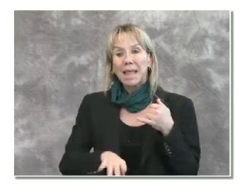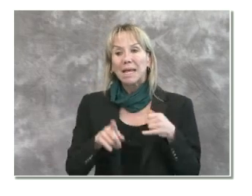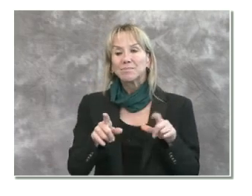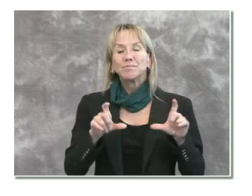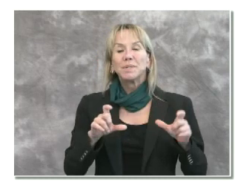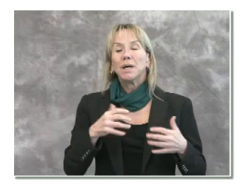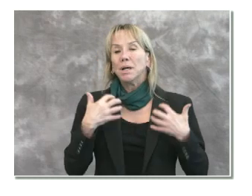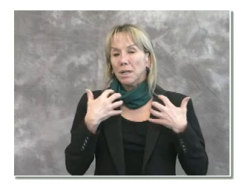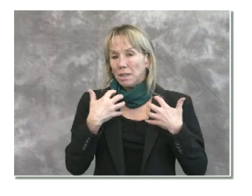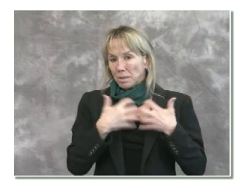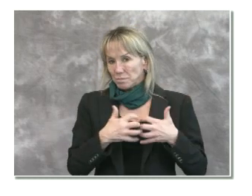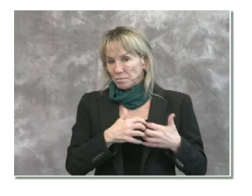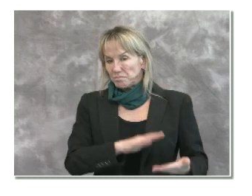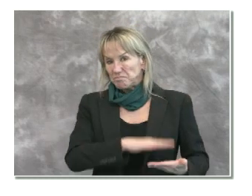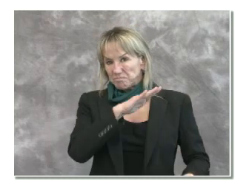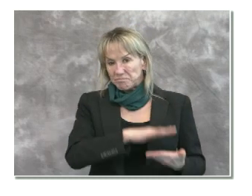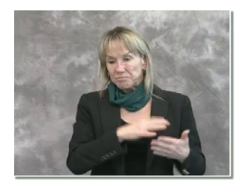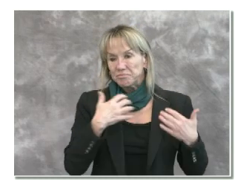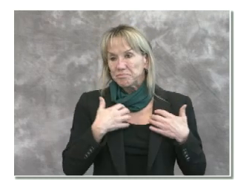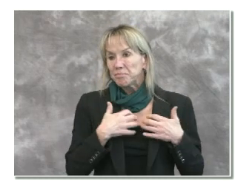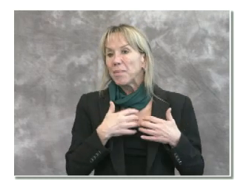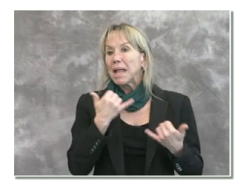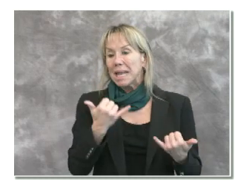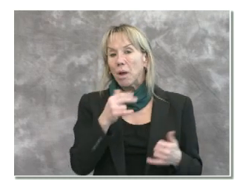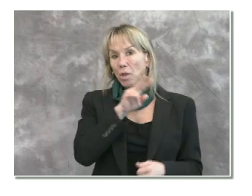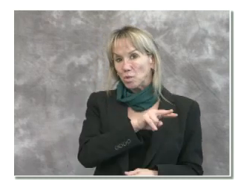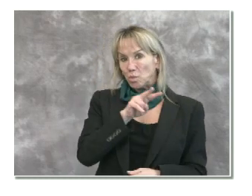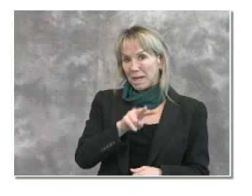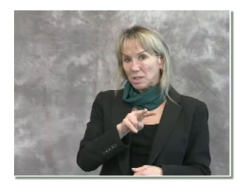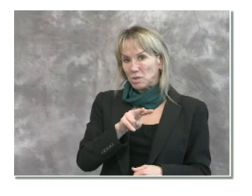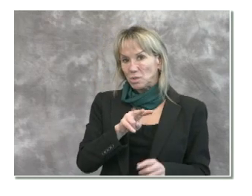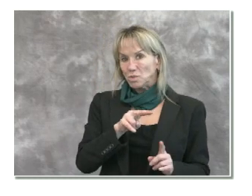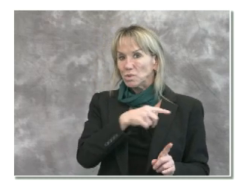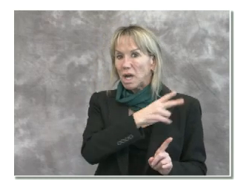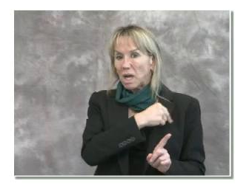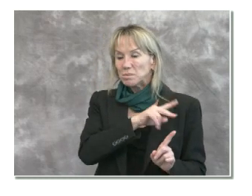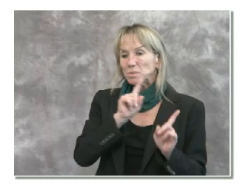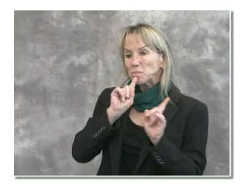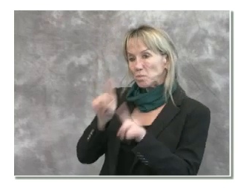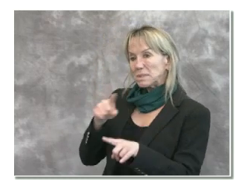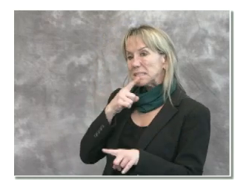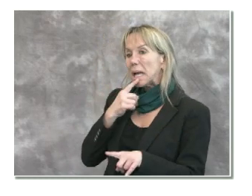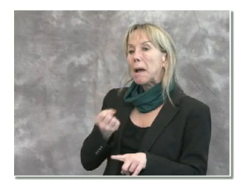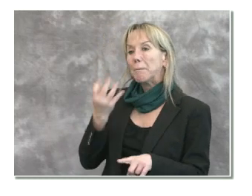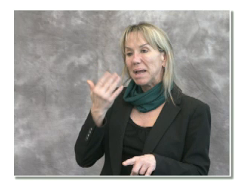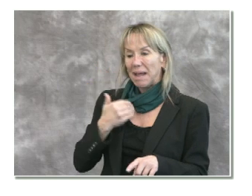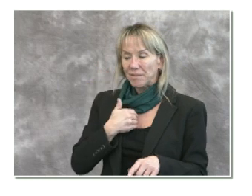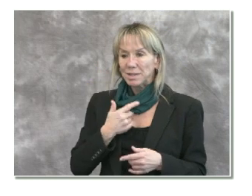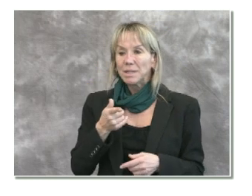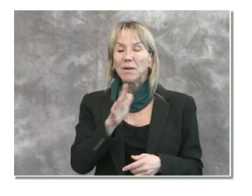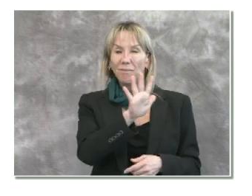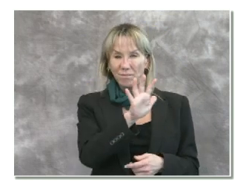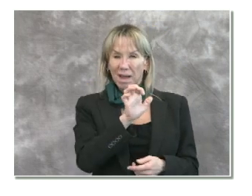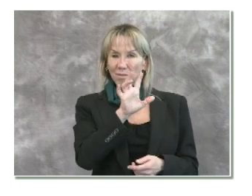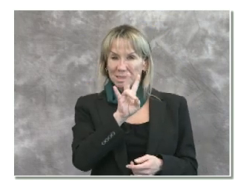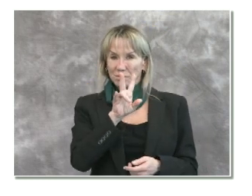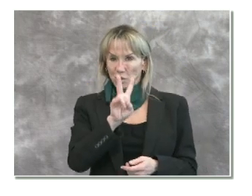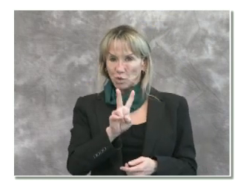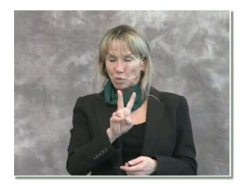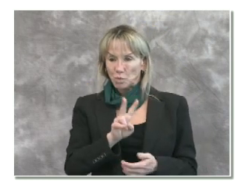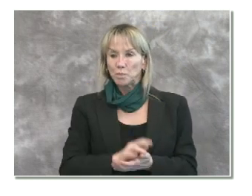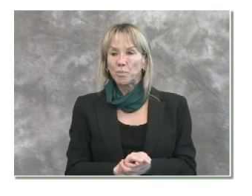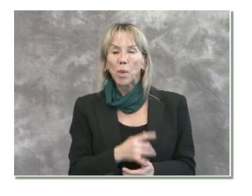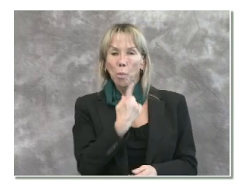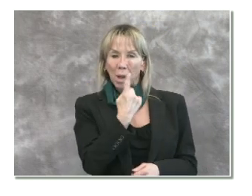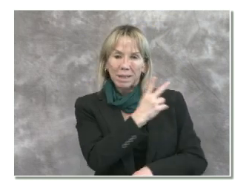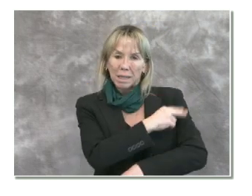ventilators. 22 of 23 hospitals reporting an increase of 572, primarily due to the entities that